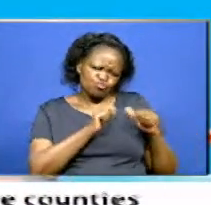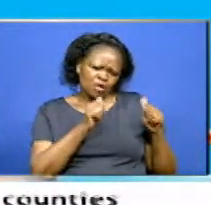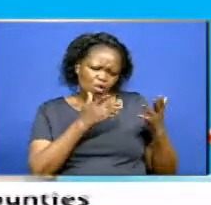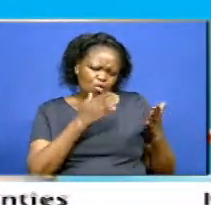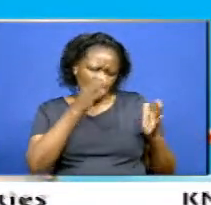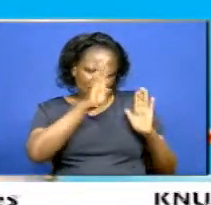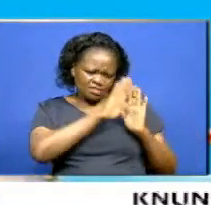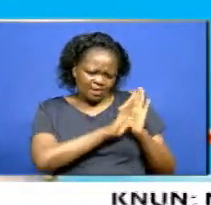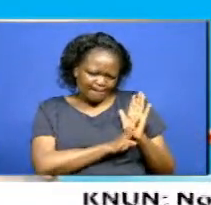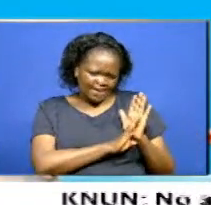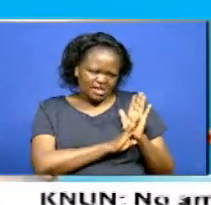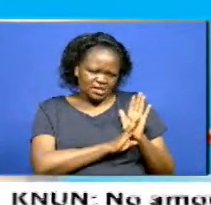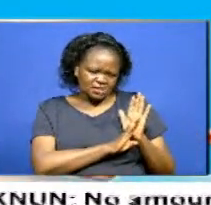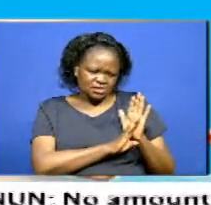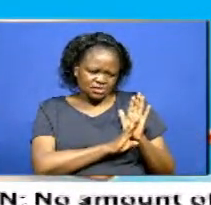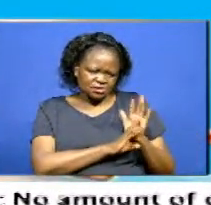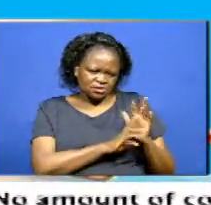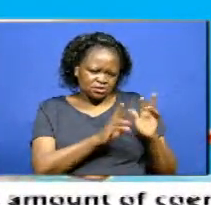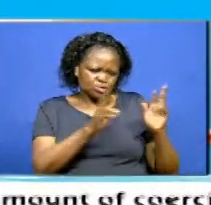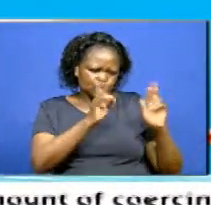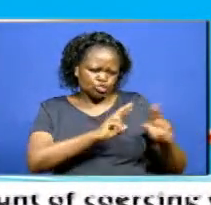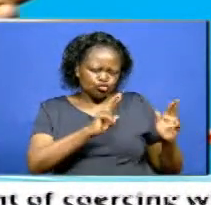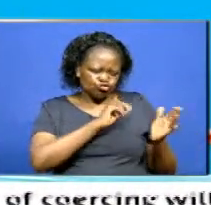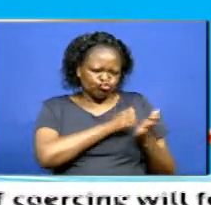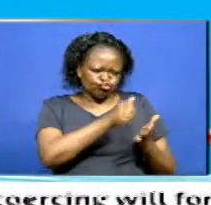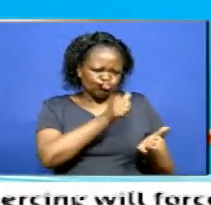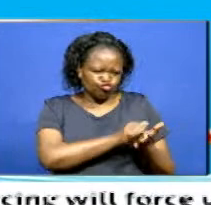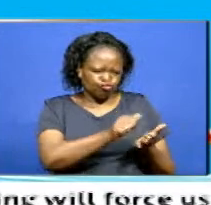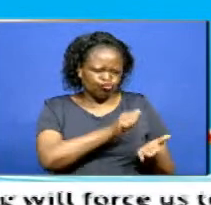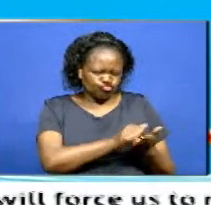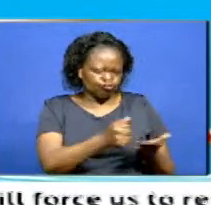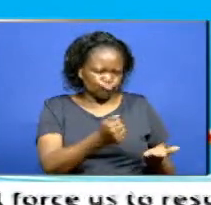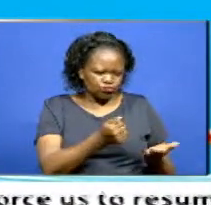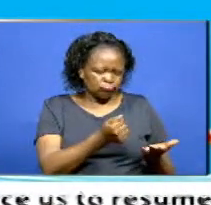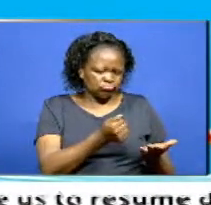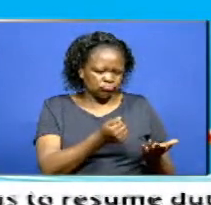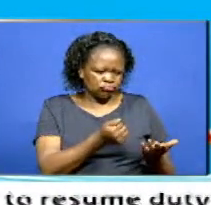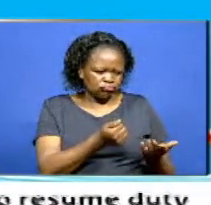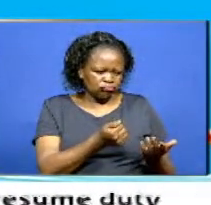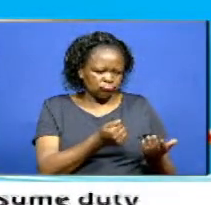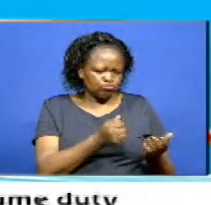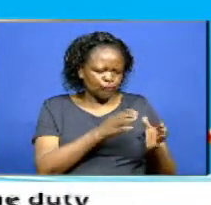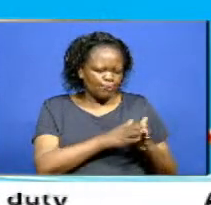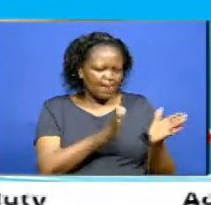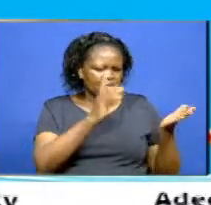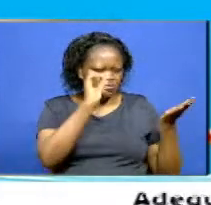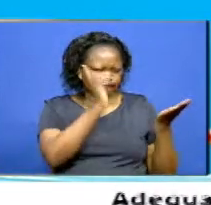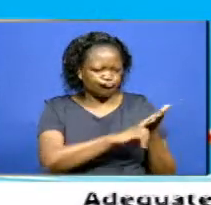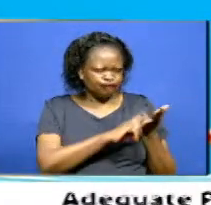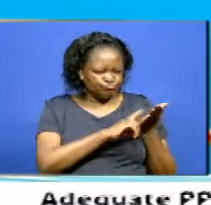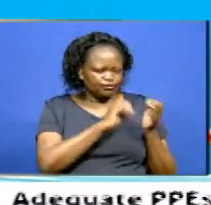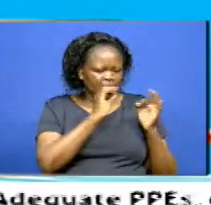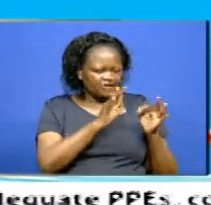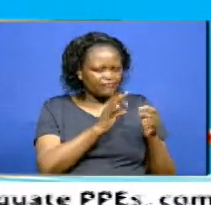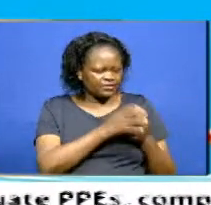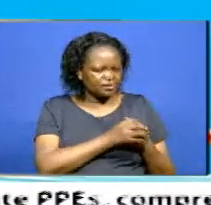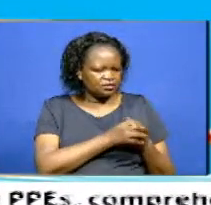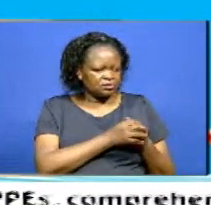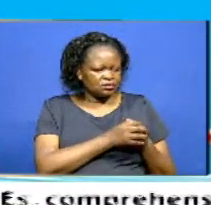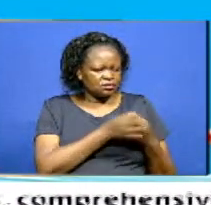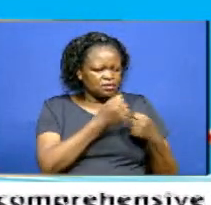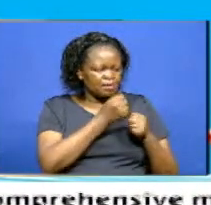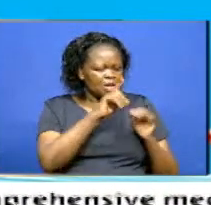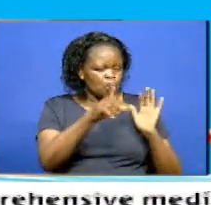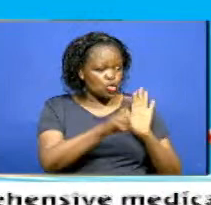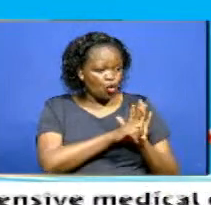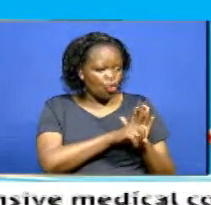bill is already published. I mean, it is going through public deliberations. If it is enacted into law, the way